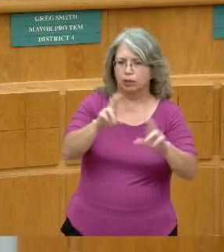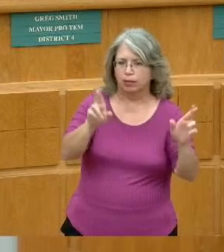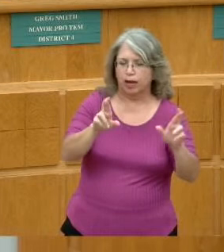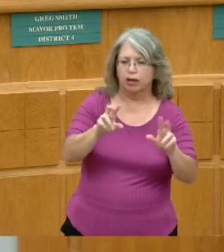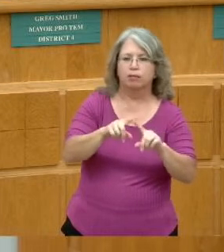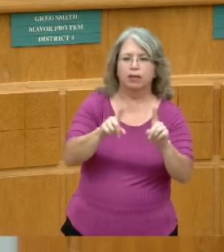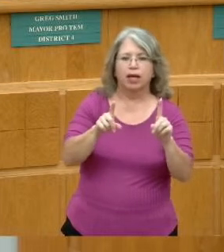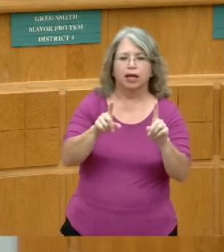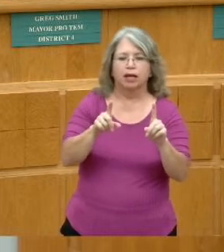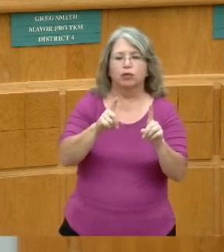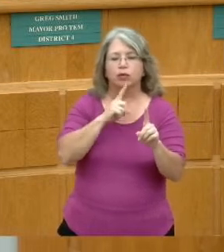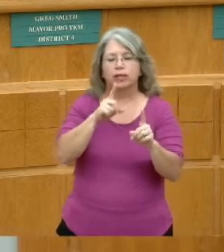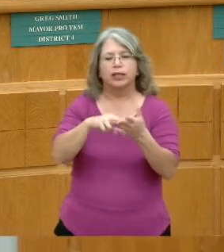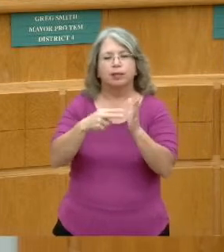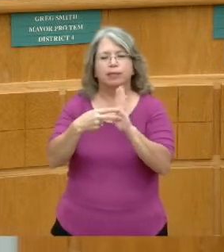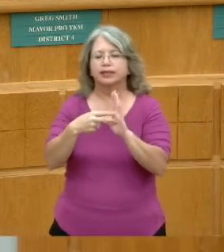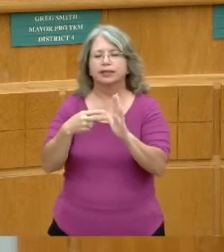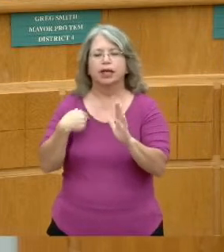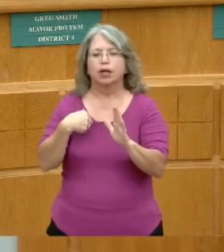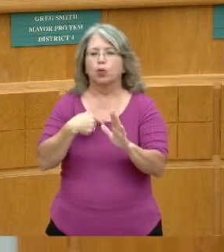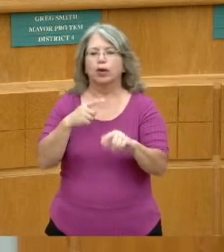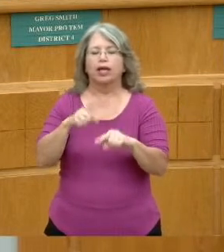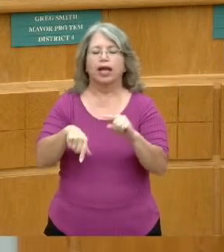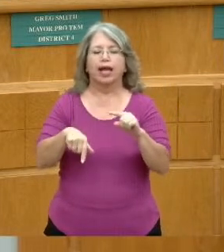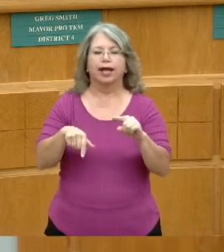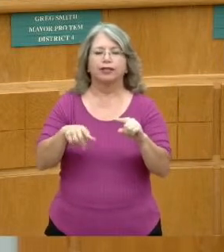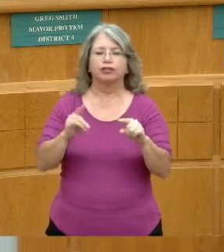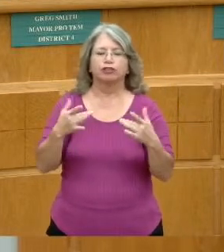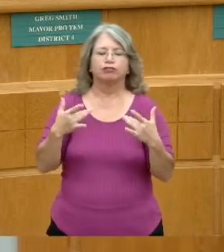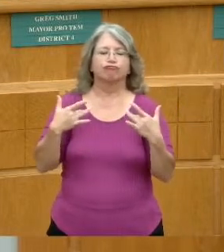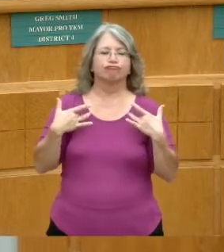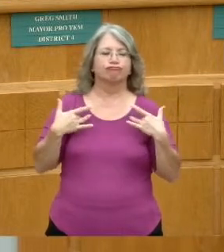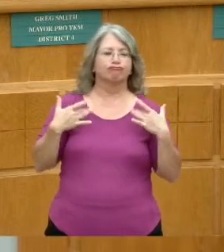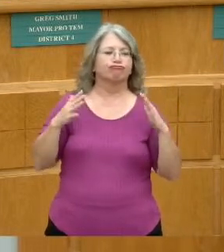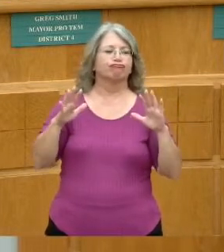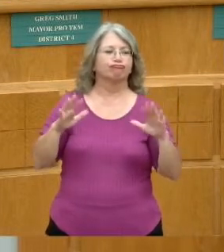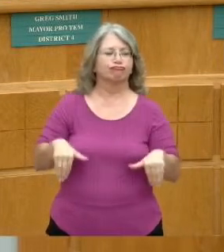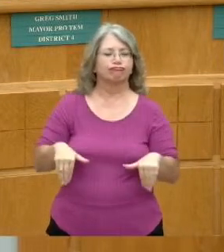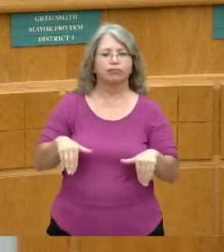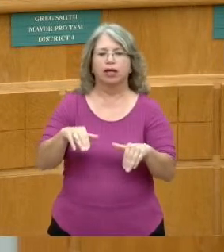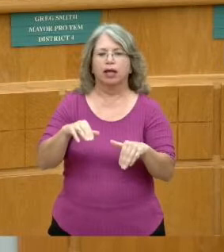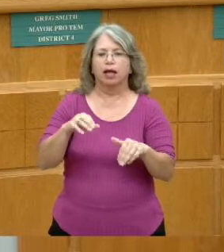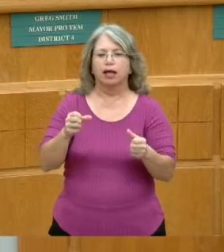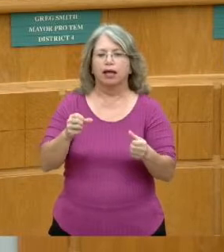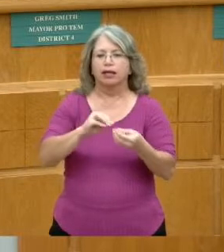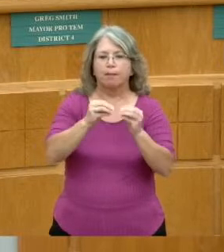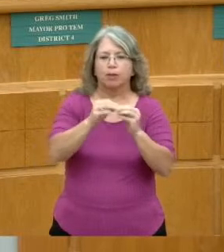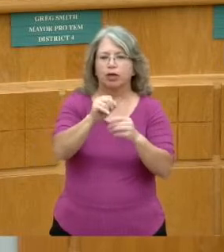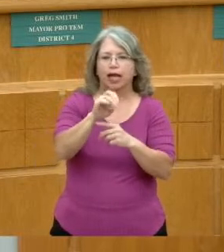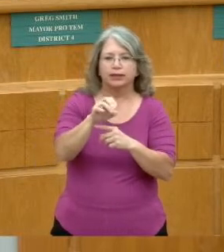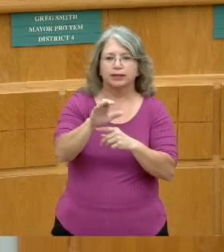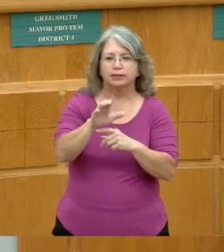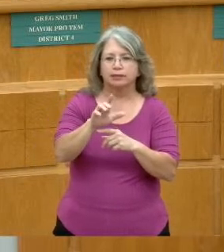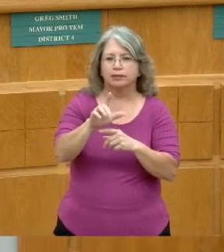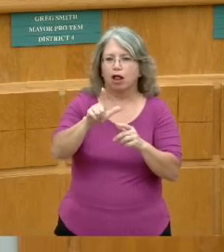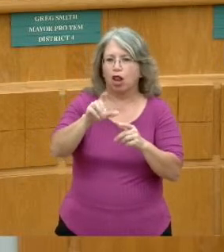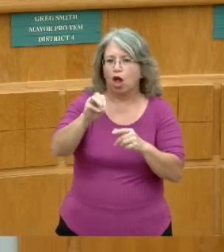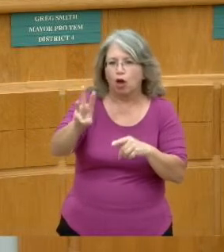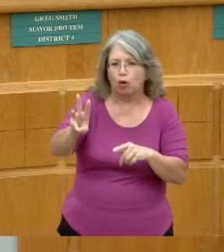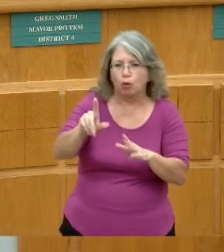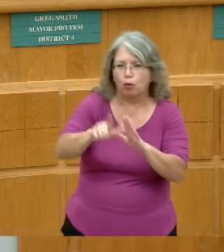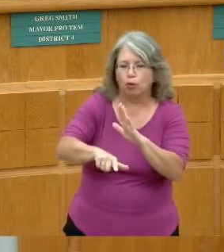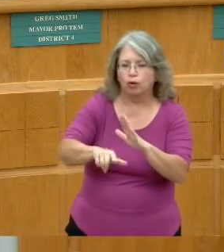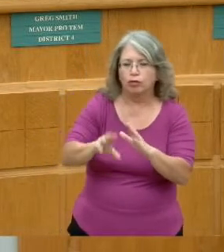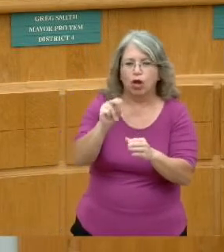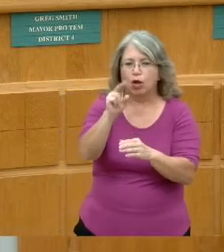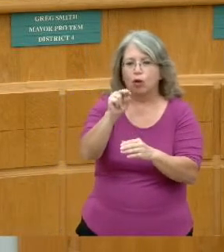our laurels right now, given that the number of cases are low. What I'm trying to say is that you should continue to